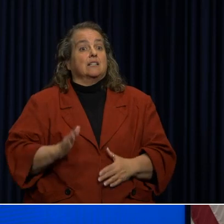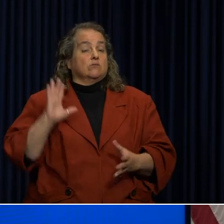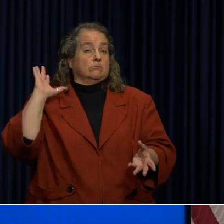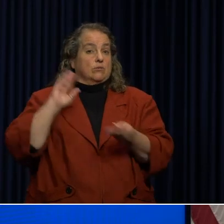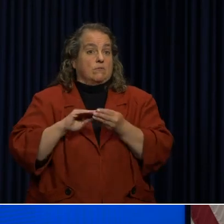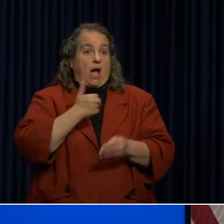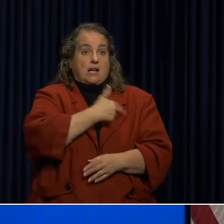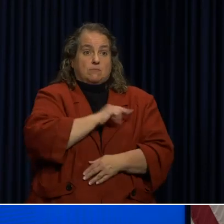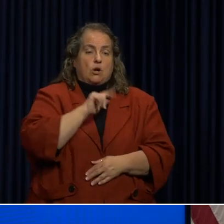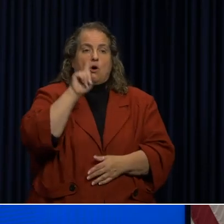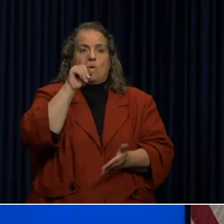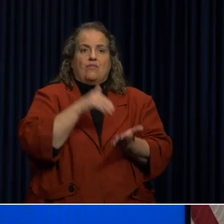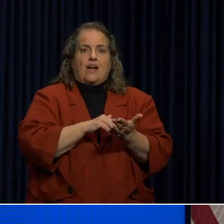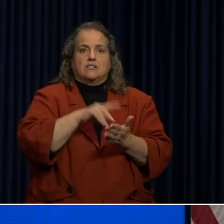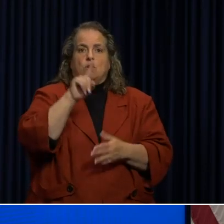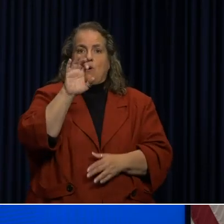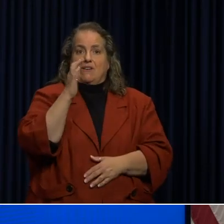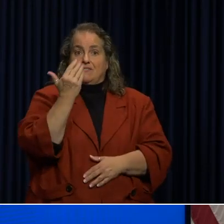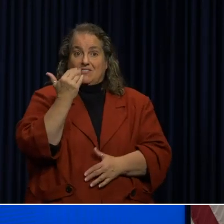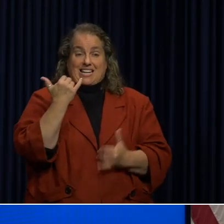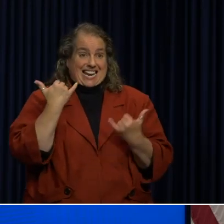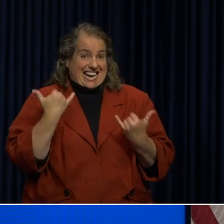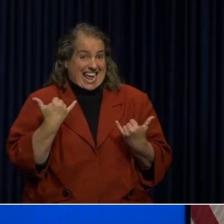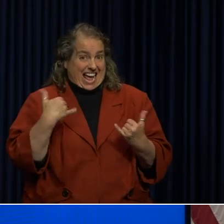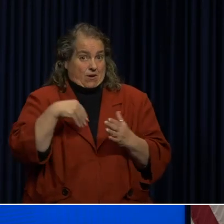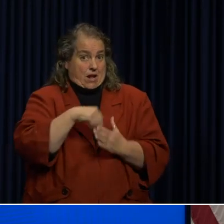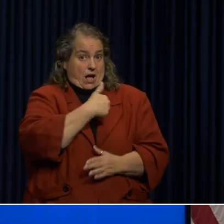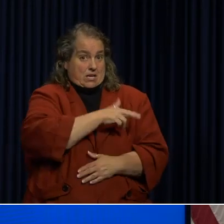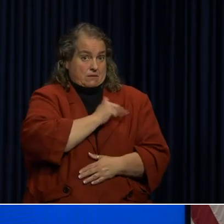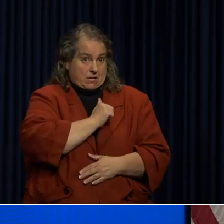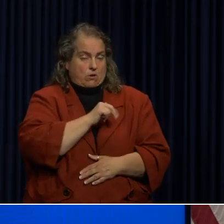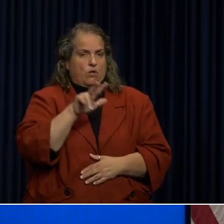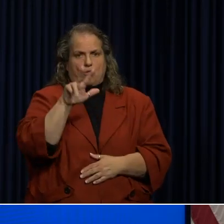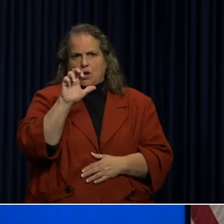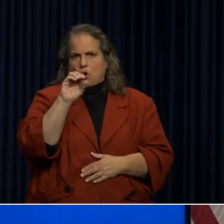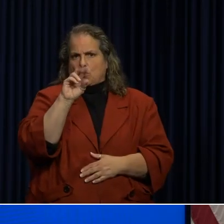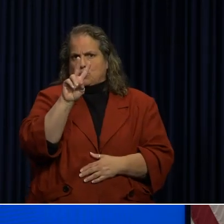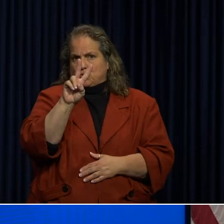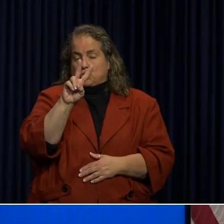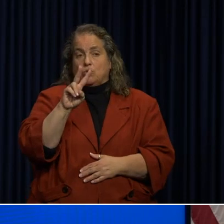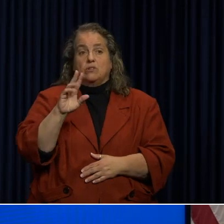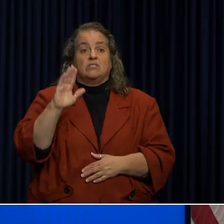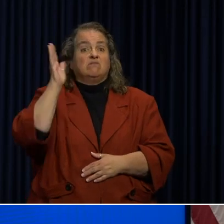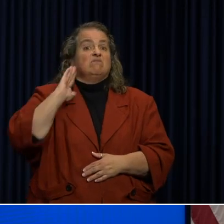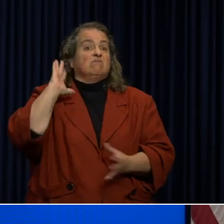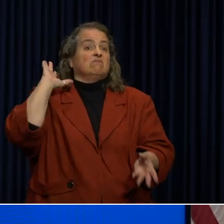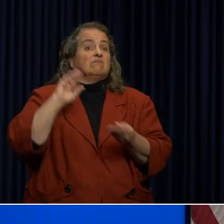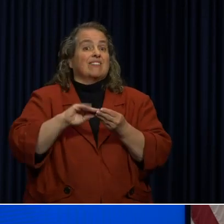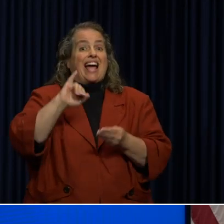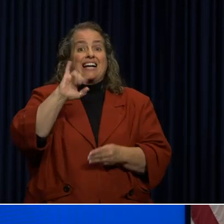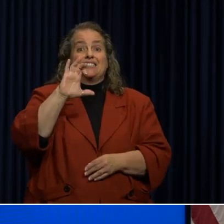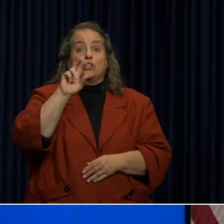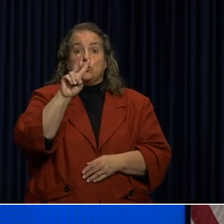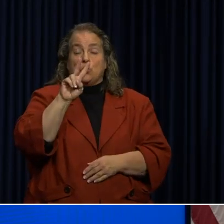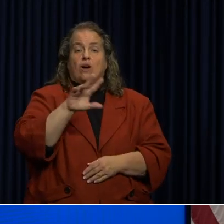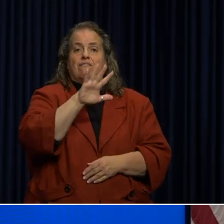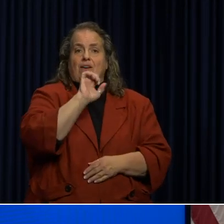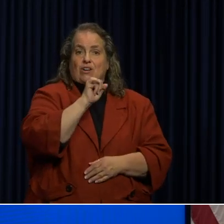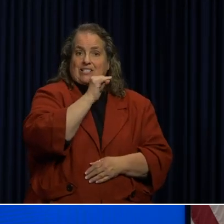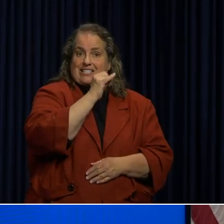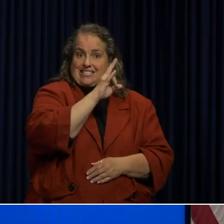hospitalized, 1,115. Currently, 302. Ever in the ICU, 570.